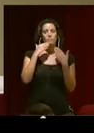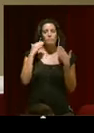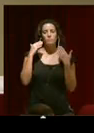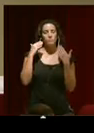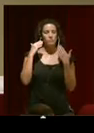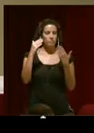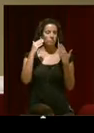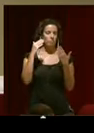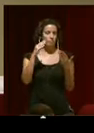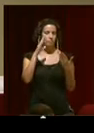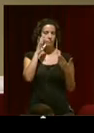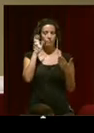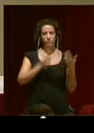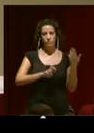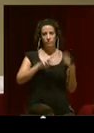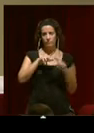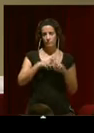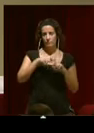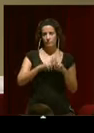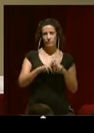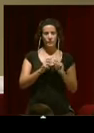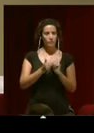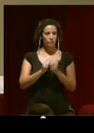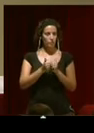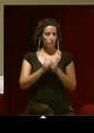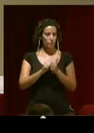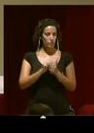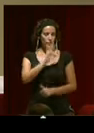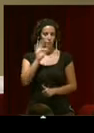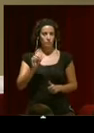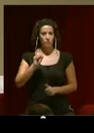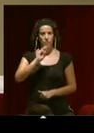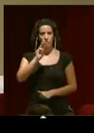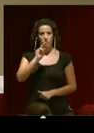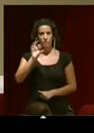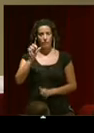Thank you very much for attending this a workshop for